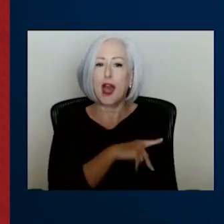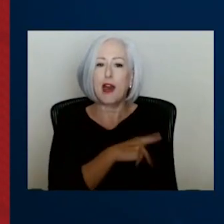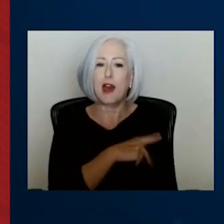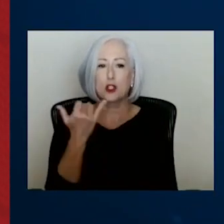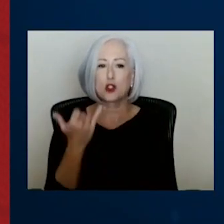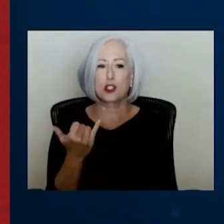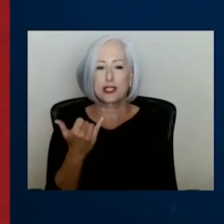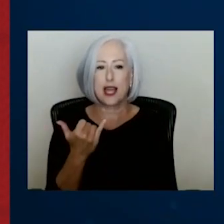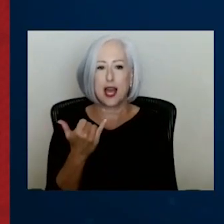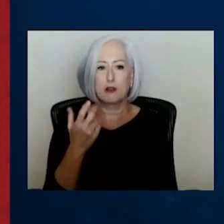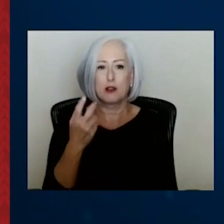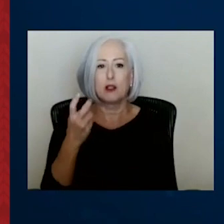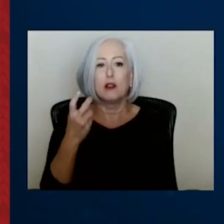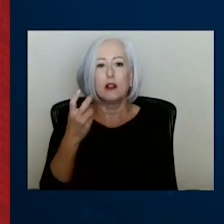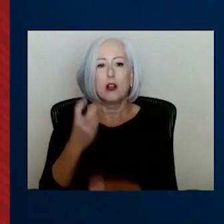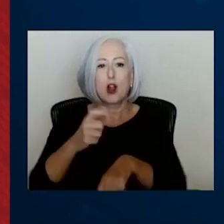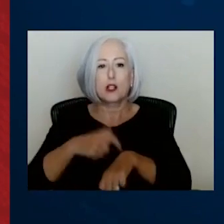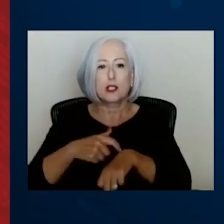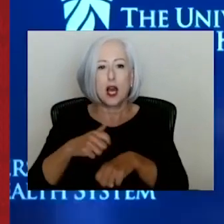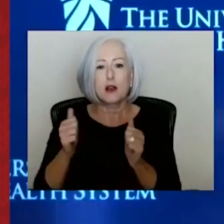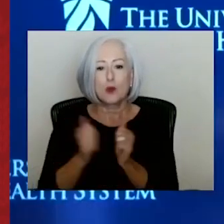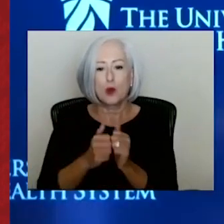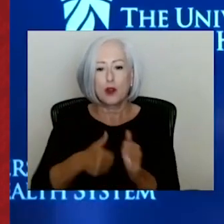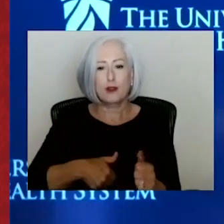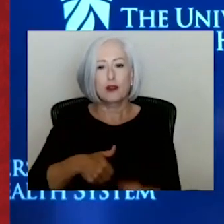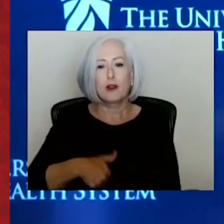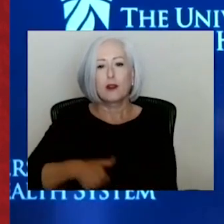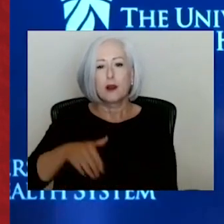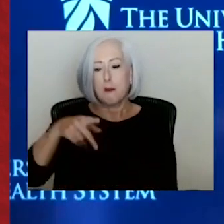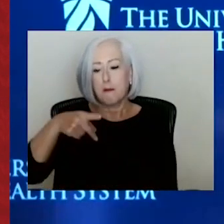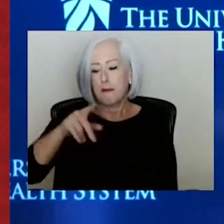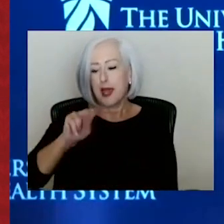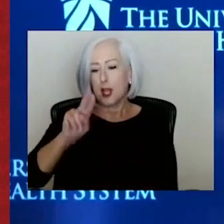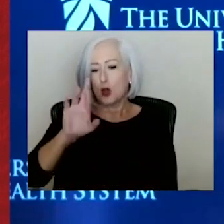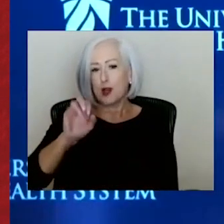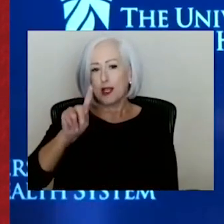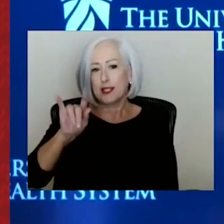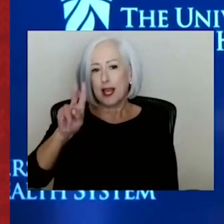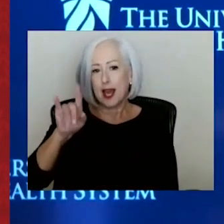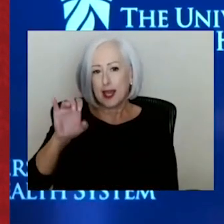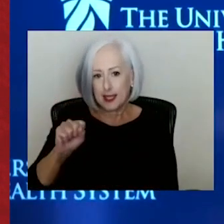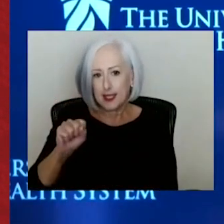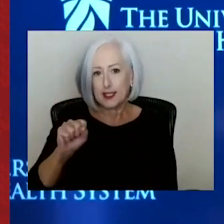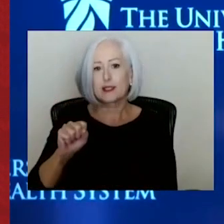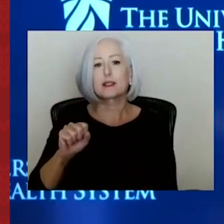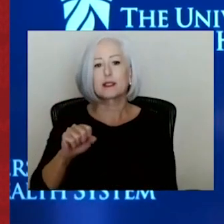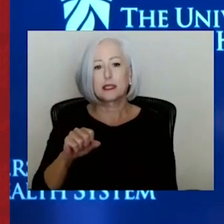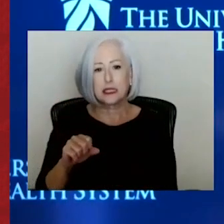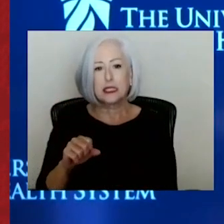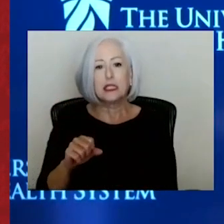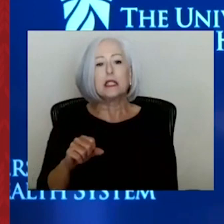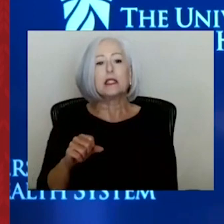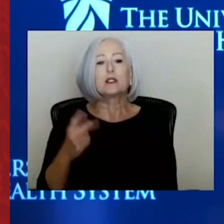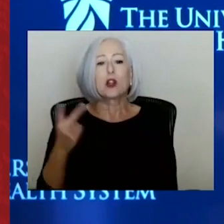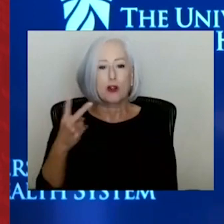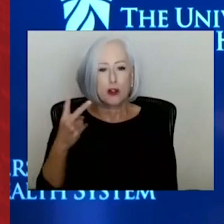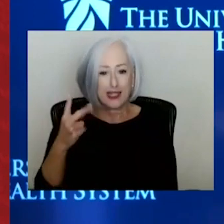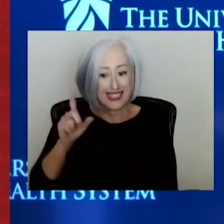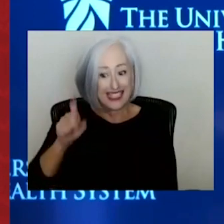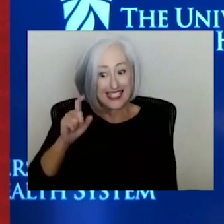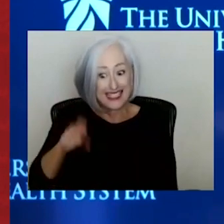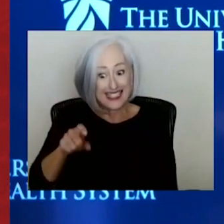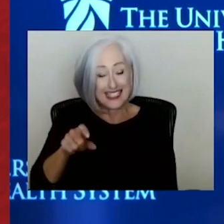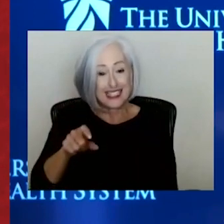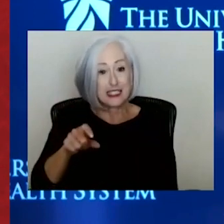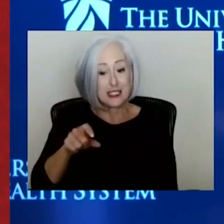some trouble with recurrent pancreatitis, and his doubts are relatively mild, but he often has to come in the hospital, and so he needs a procedure where we put some dye